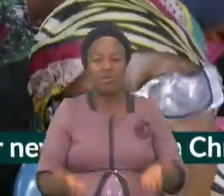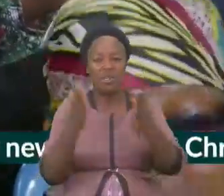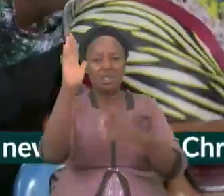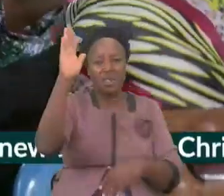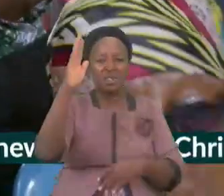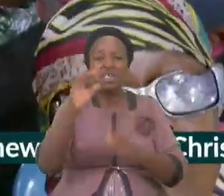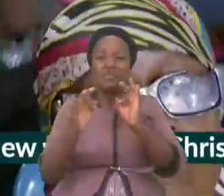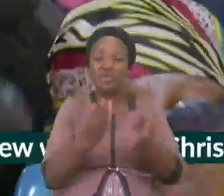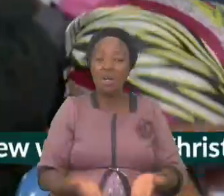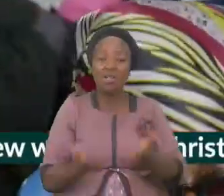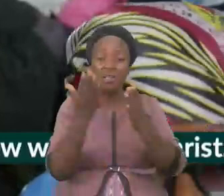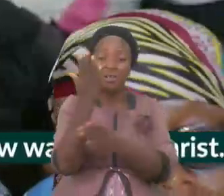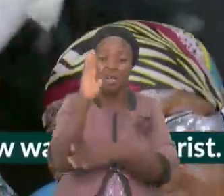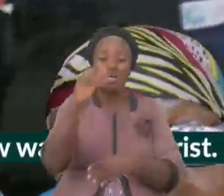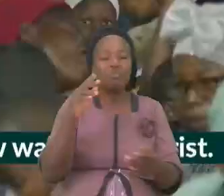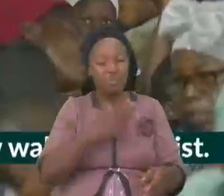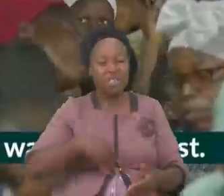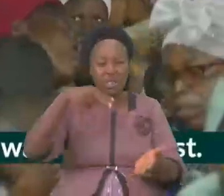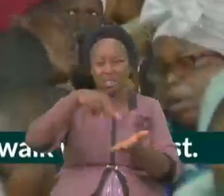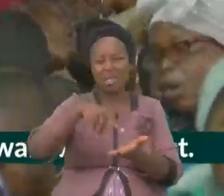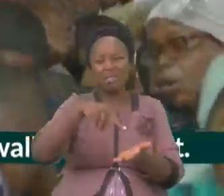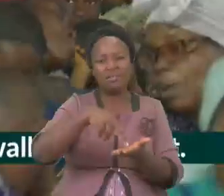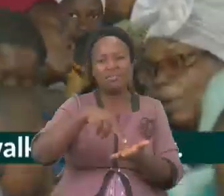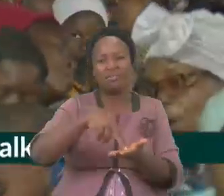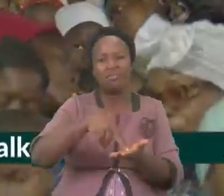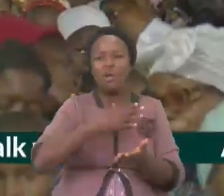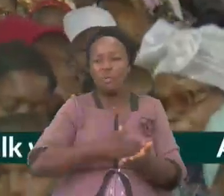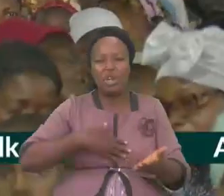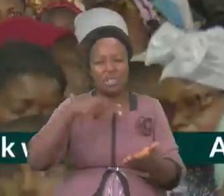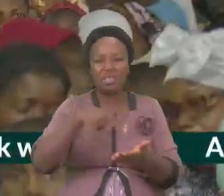You're raising up your hand, you'll stand up. God bless you there. God bless you